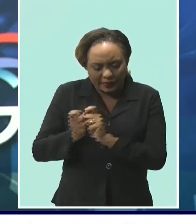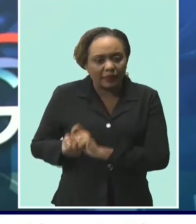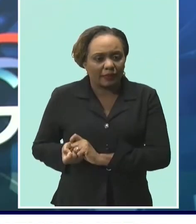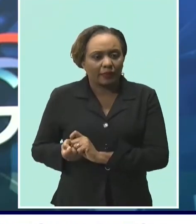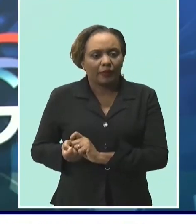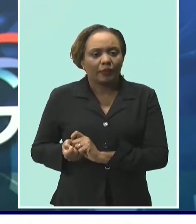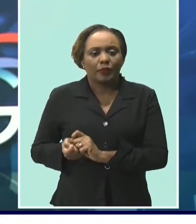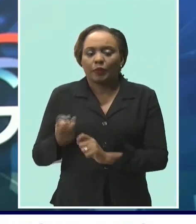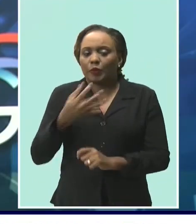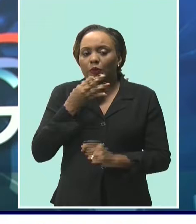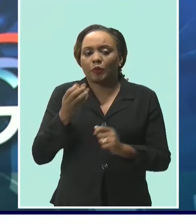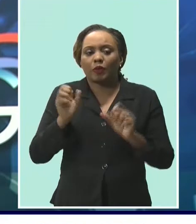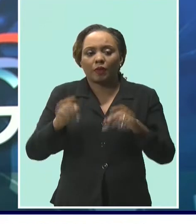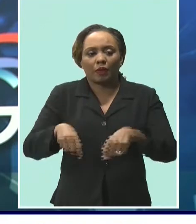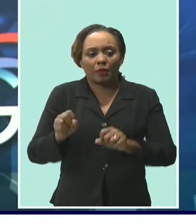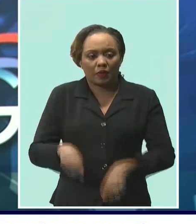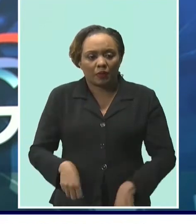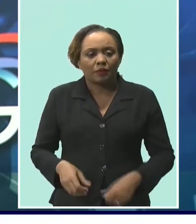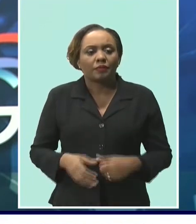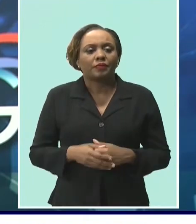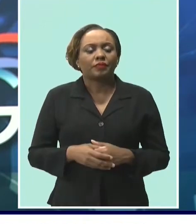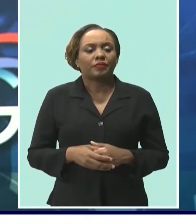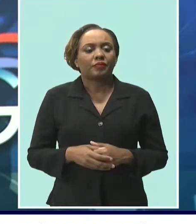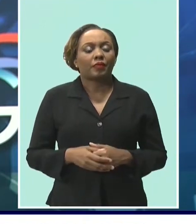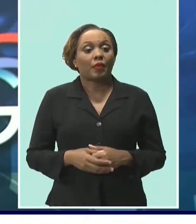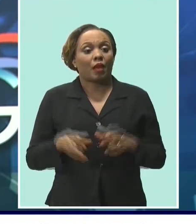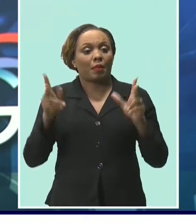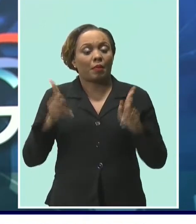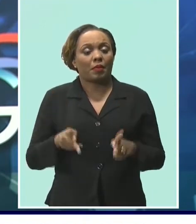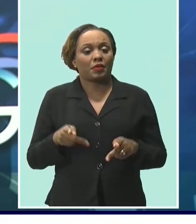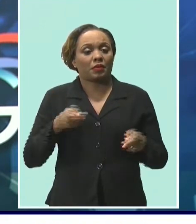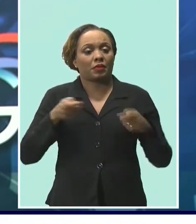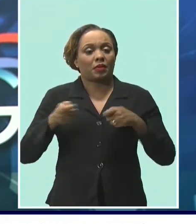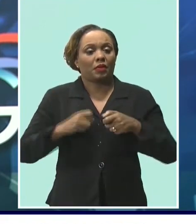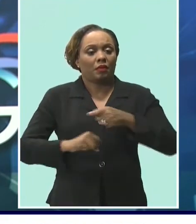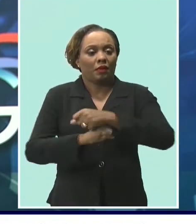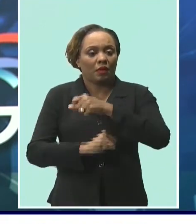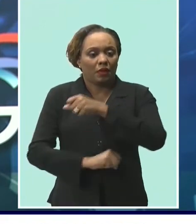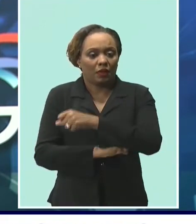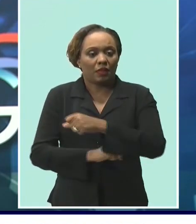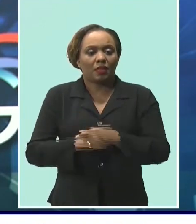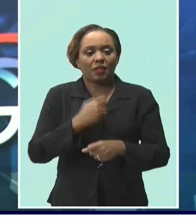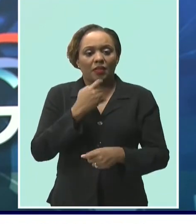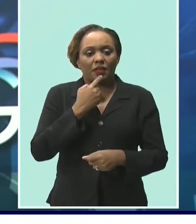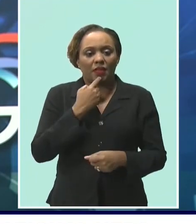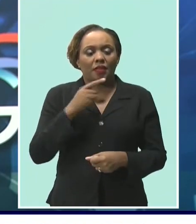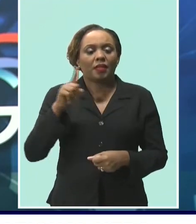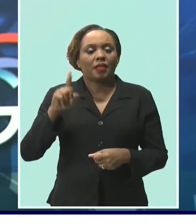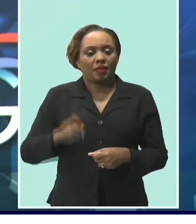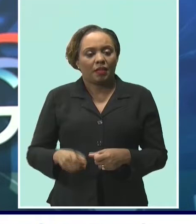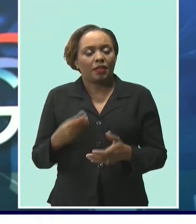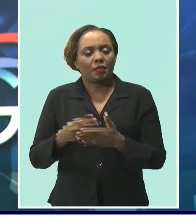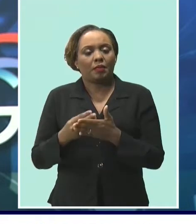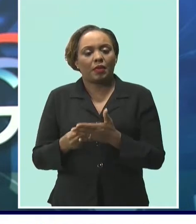Meantime, chairman of the Louis Lynch Foundation, Emerson Graham, revealed that a foundation established in Lynch's honor is in need of